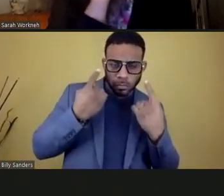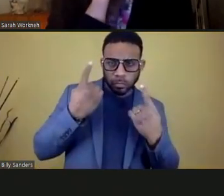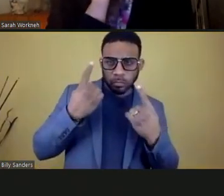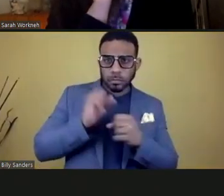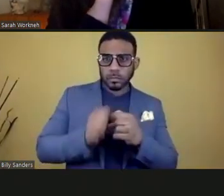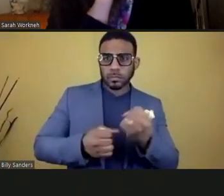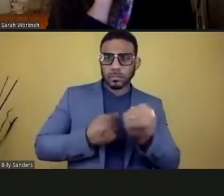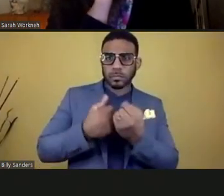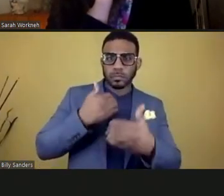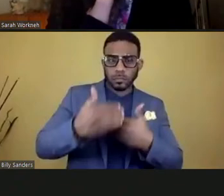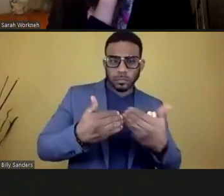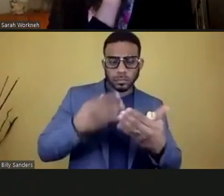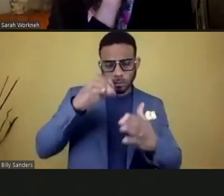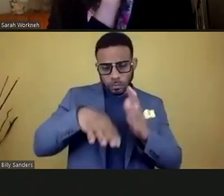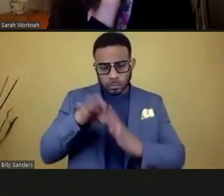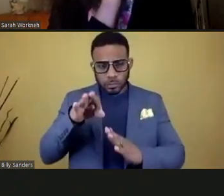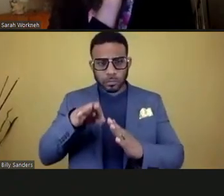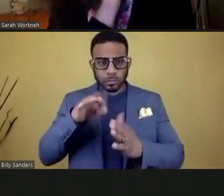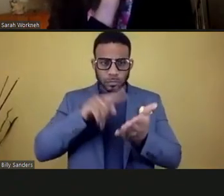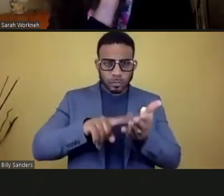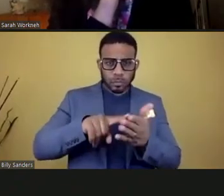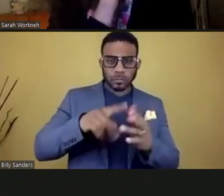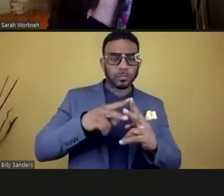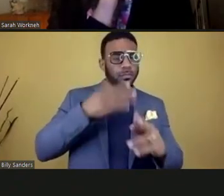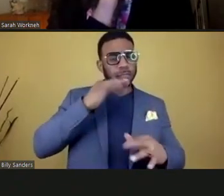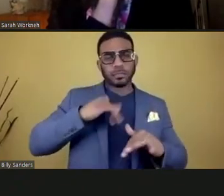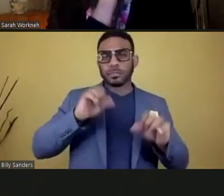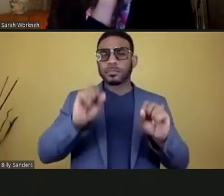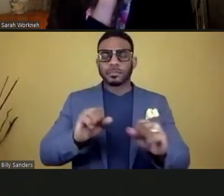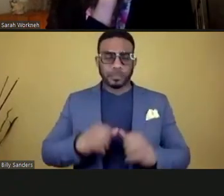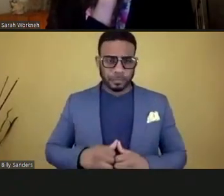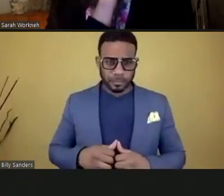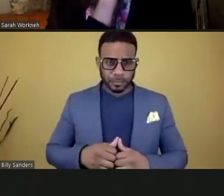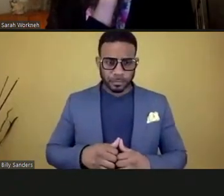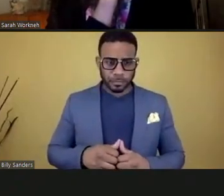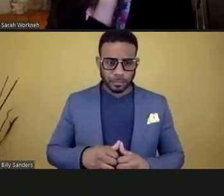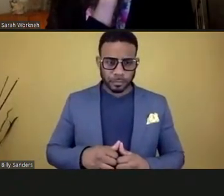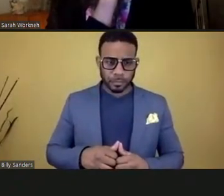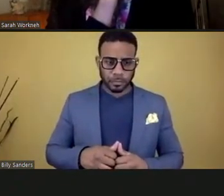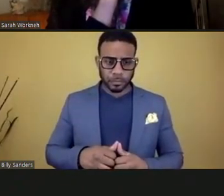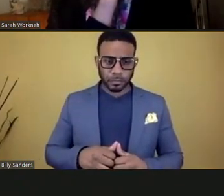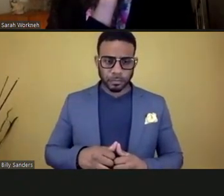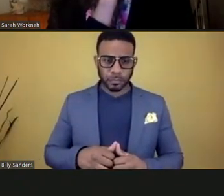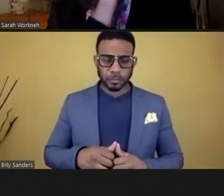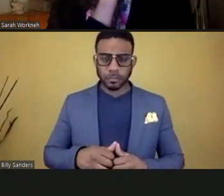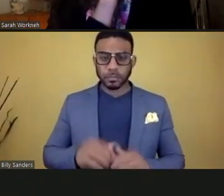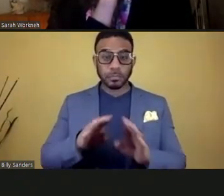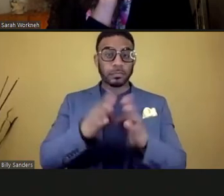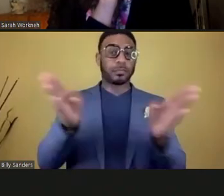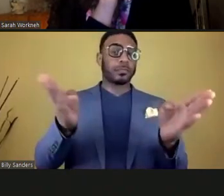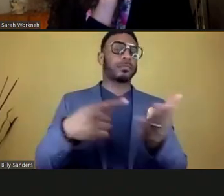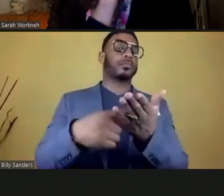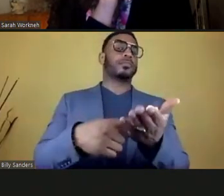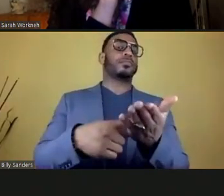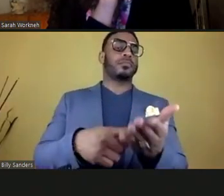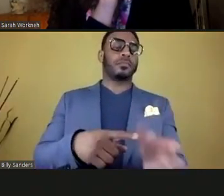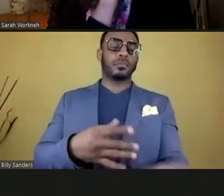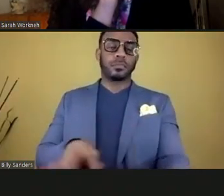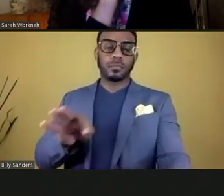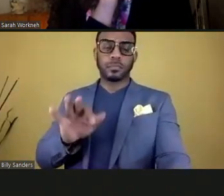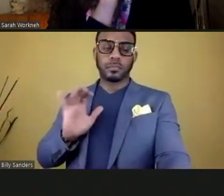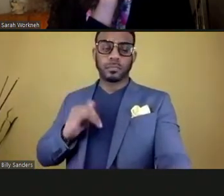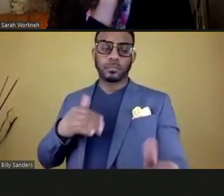their process of discovery and research to the very best of our abilities. The openness will continue to be crucial to our